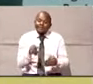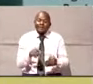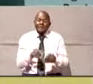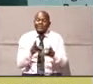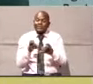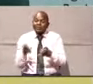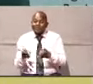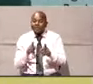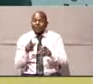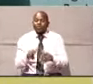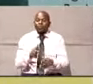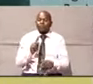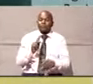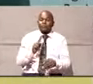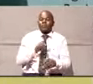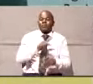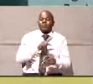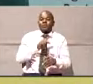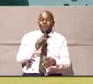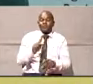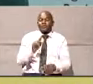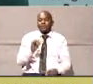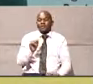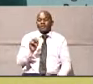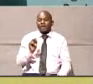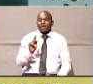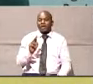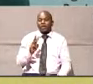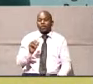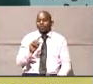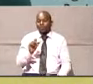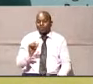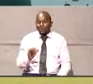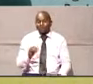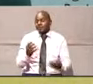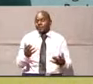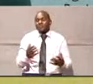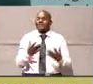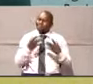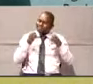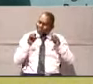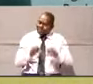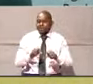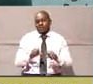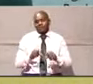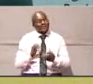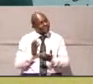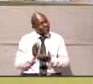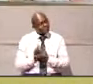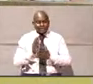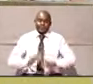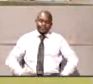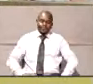unsuspecting people of Chibok? I beg you, for the Changkwanzi. This is very unfortunate. Really